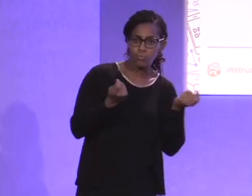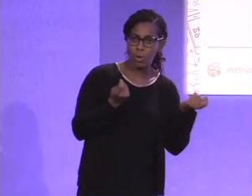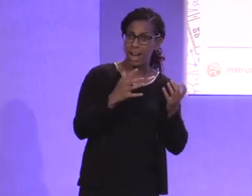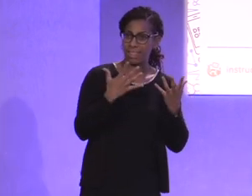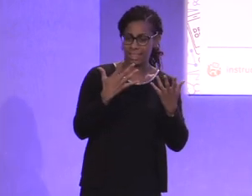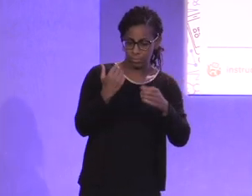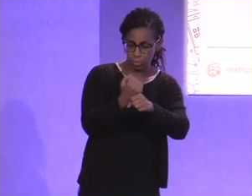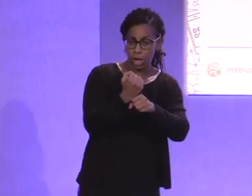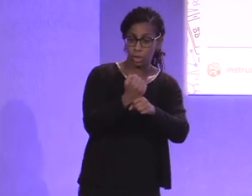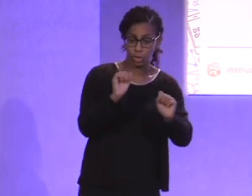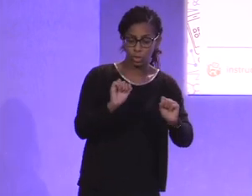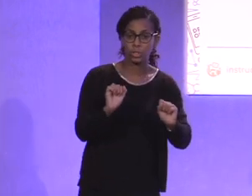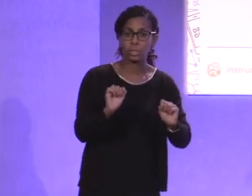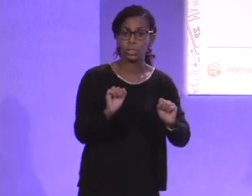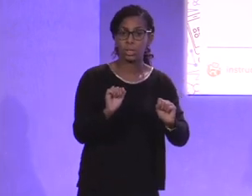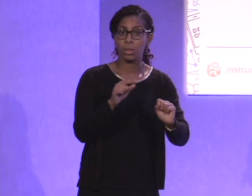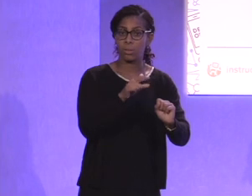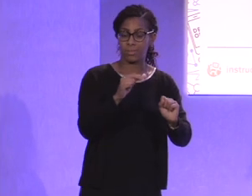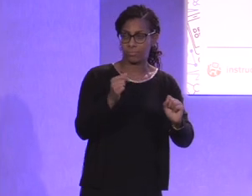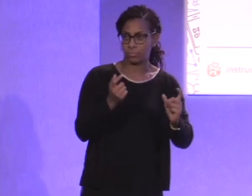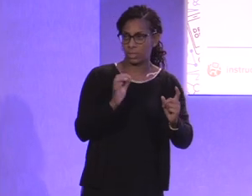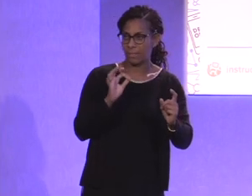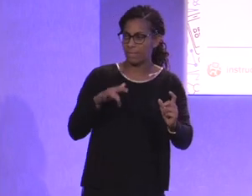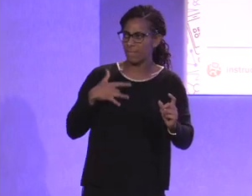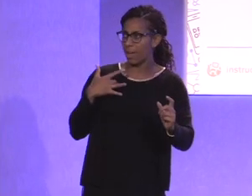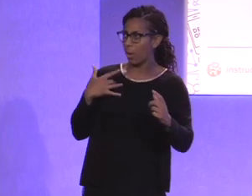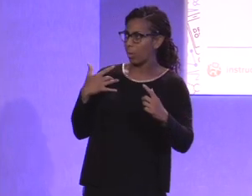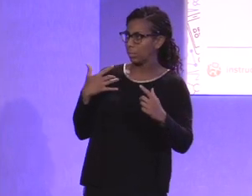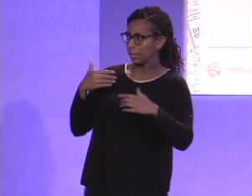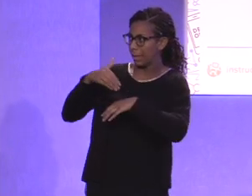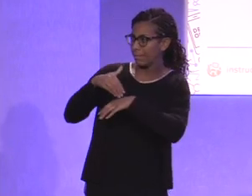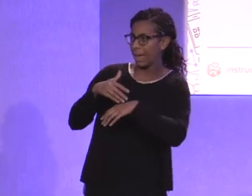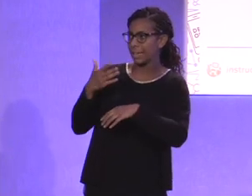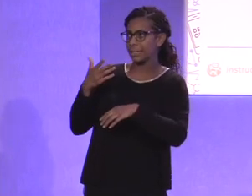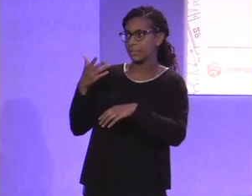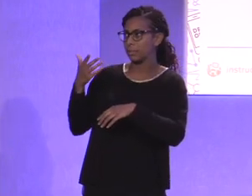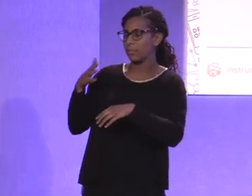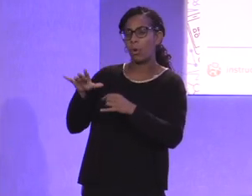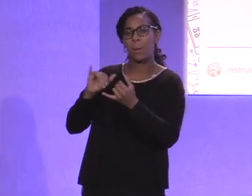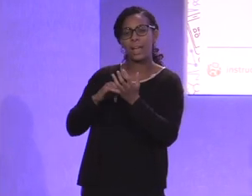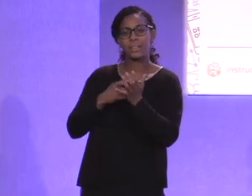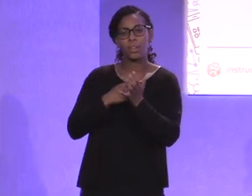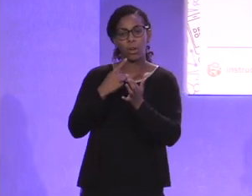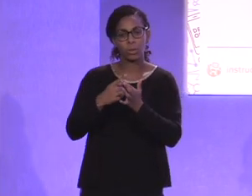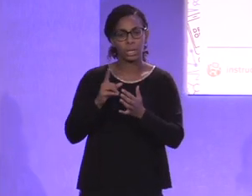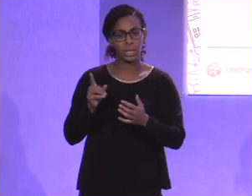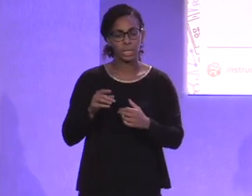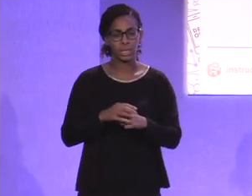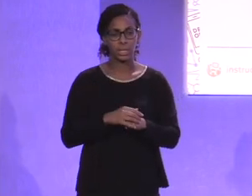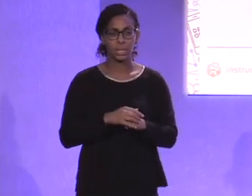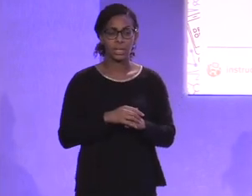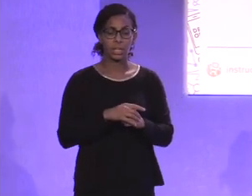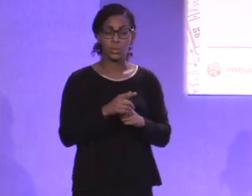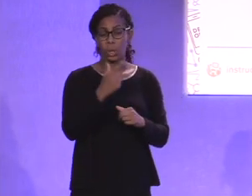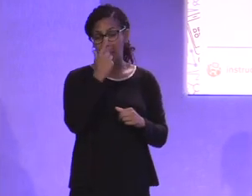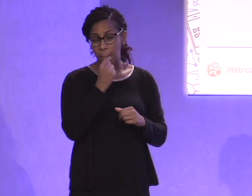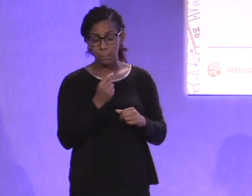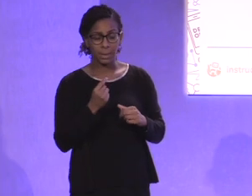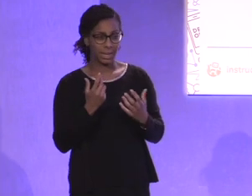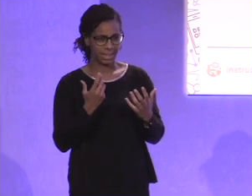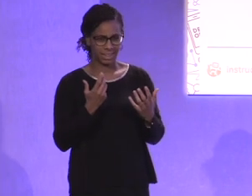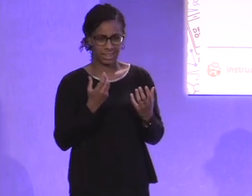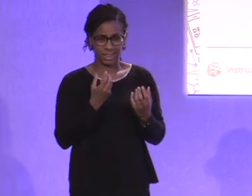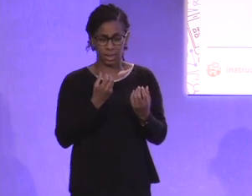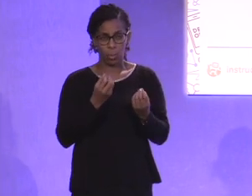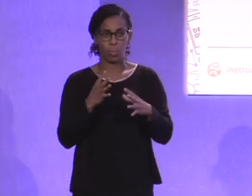pain that SRE addresses. So it can be almost a labor in futility to try and